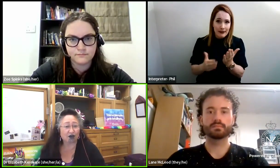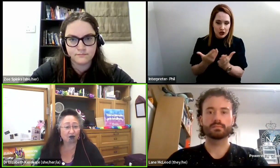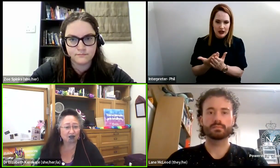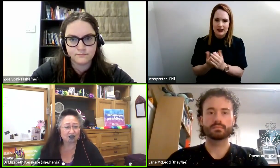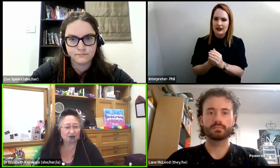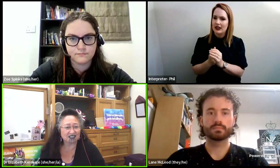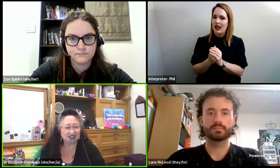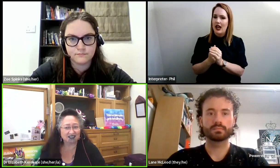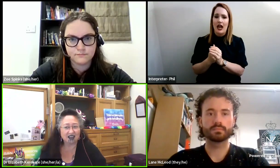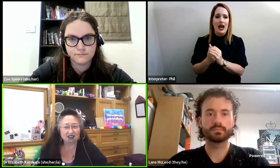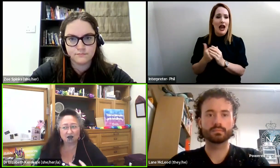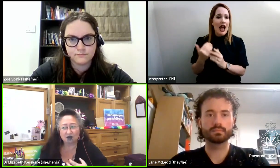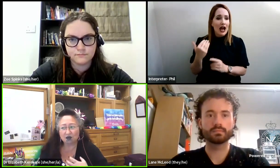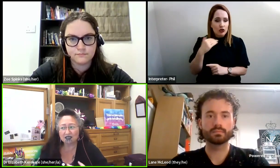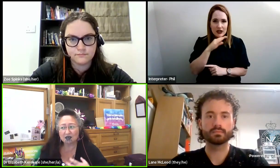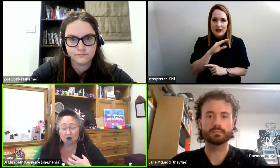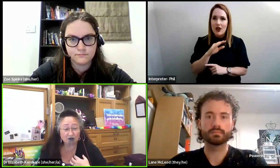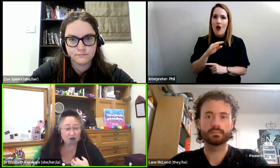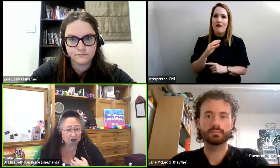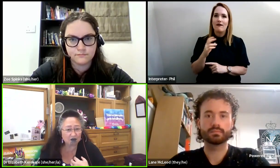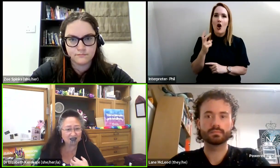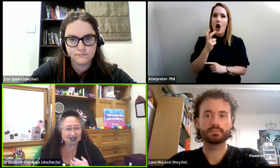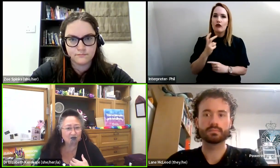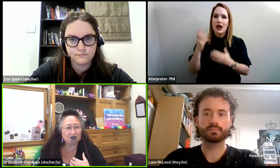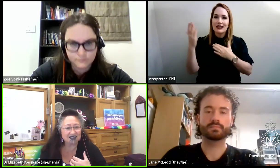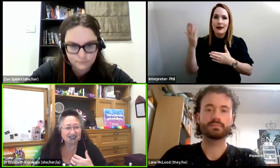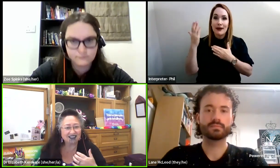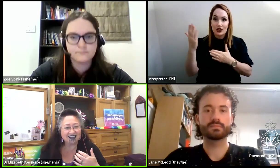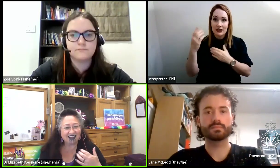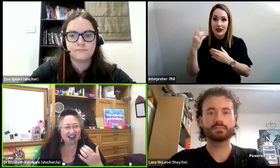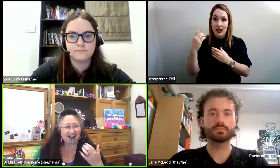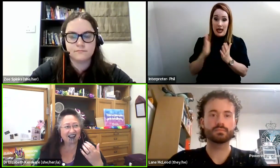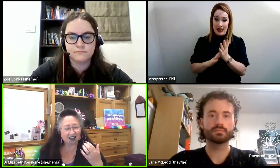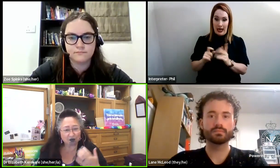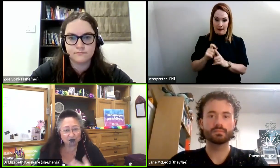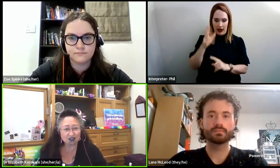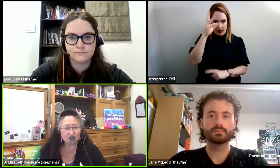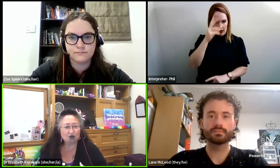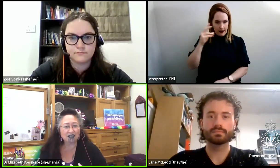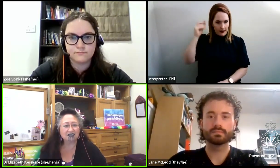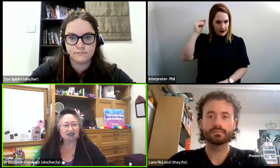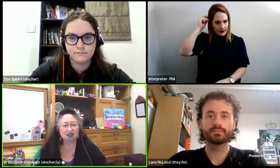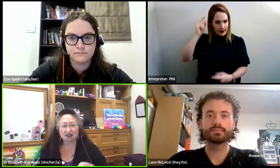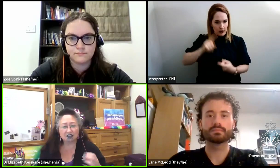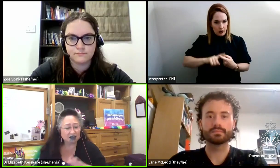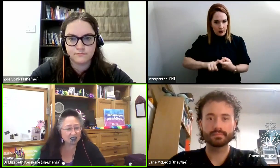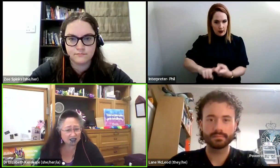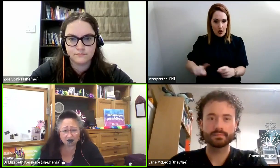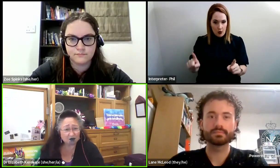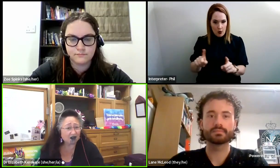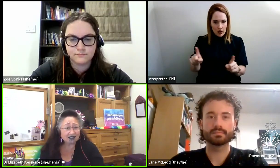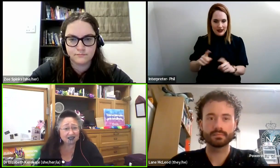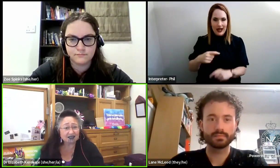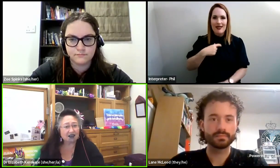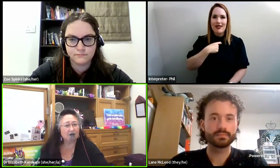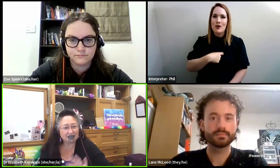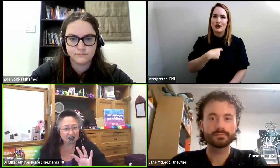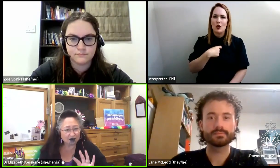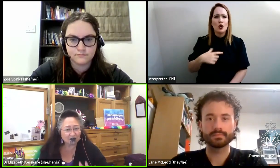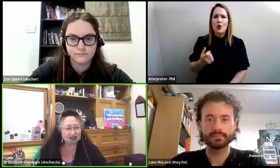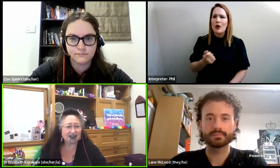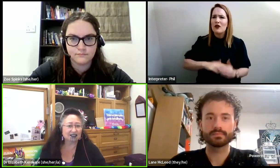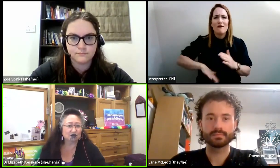of oral submissions. So the ones that we remember as MPs are the personal ones. Don't need to spill your guts,